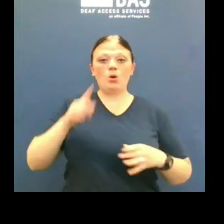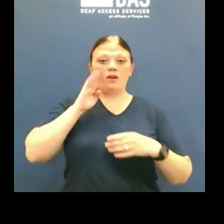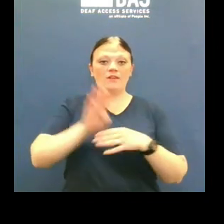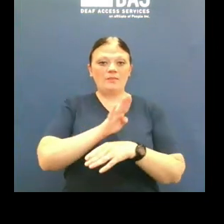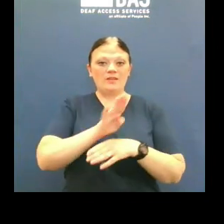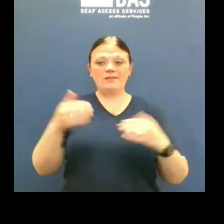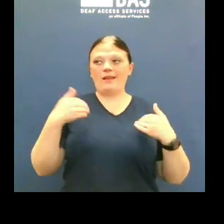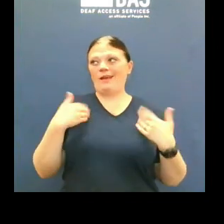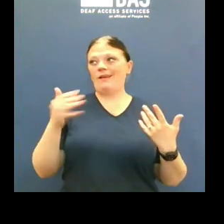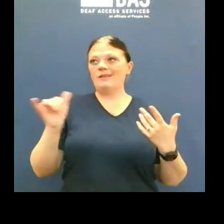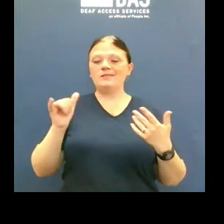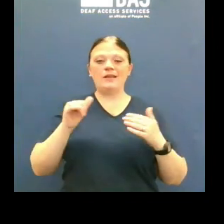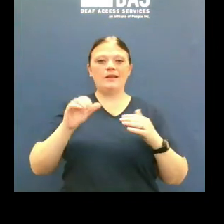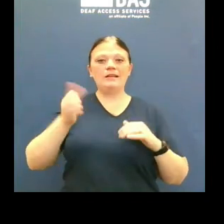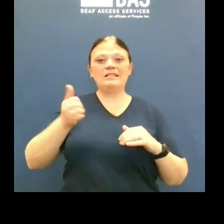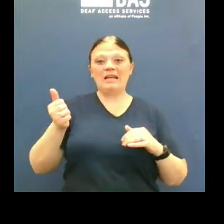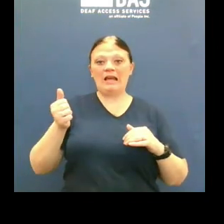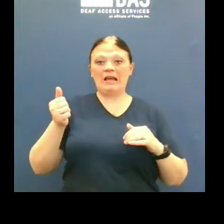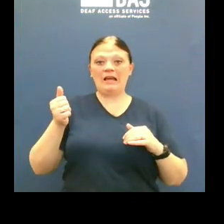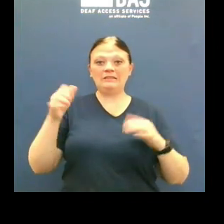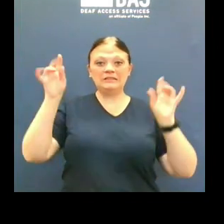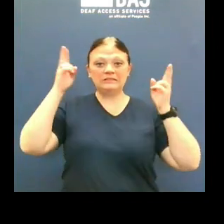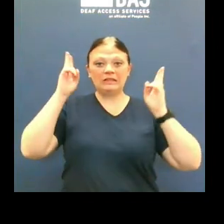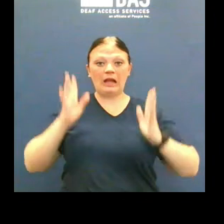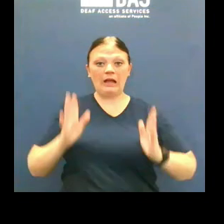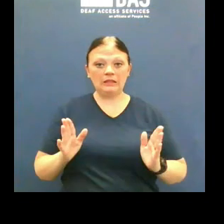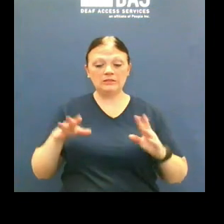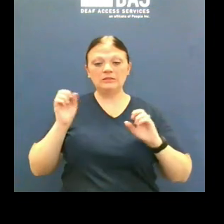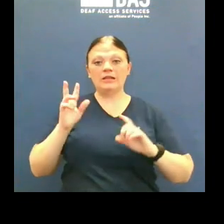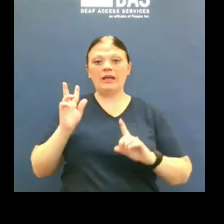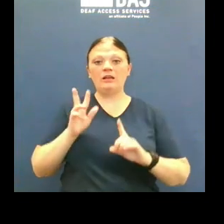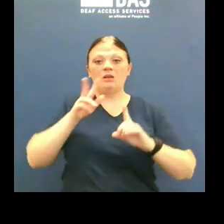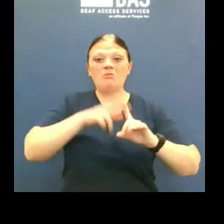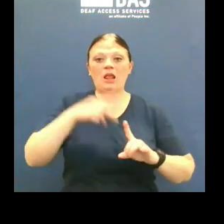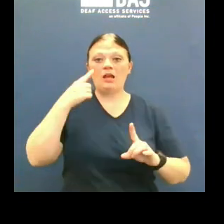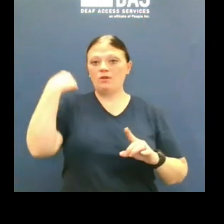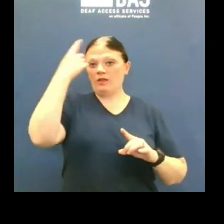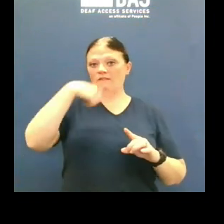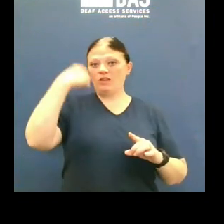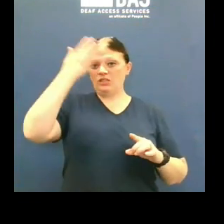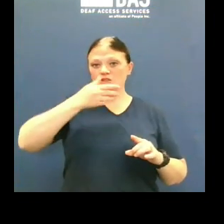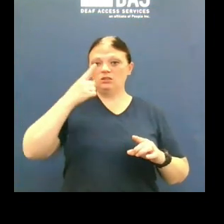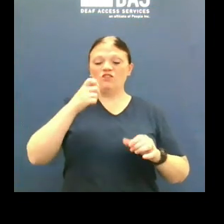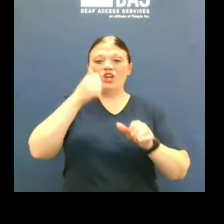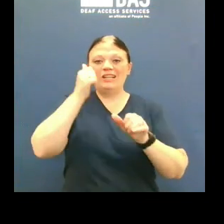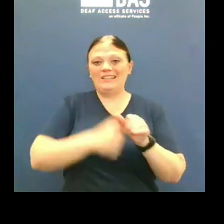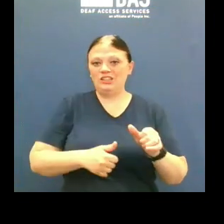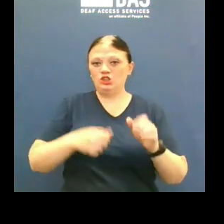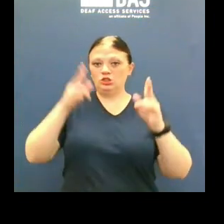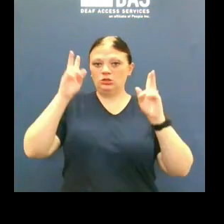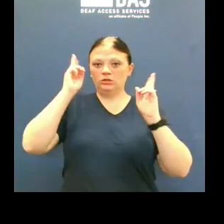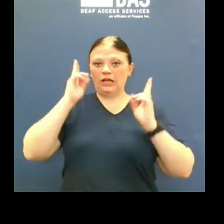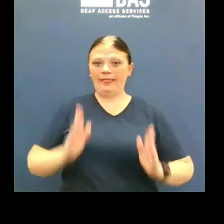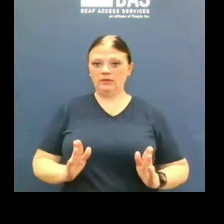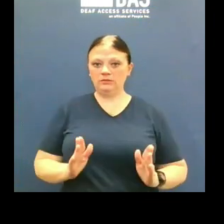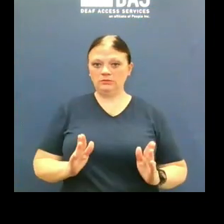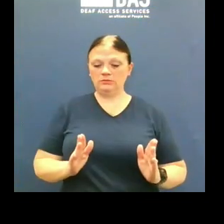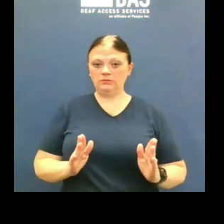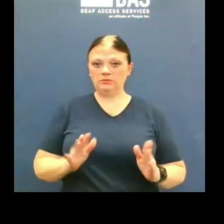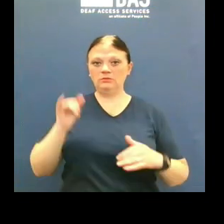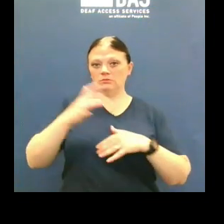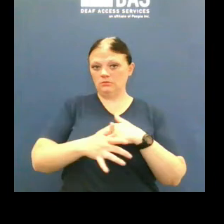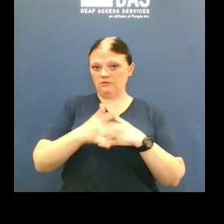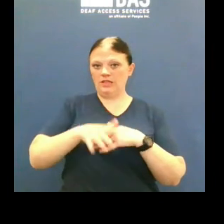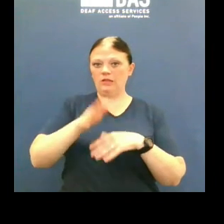that has, let's say, 10 stylists can apply for the face shields for each of the stylists. and that is